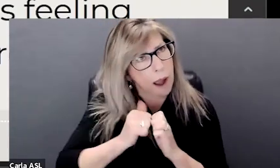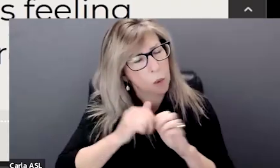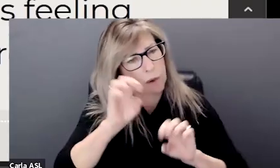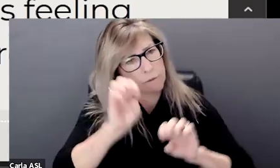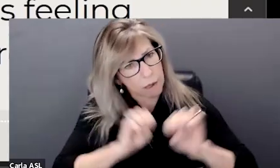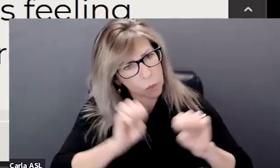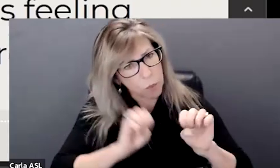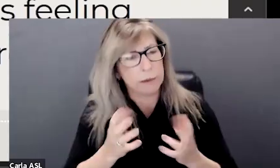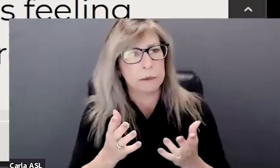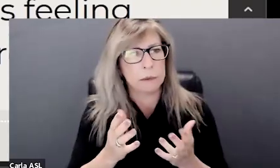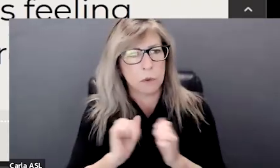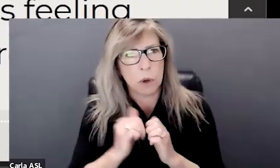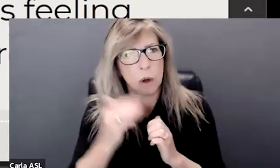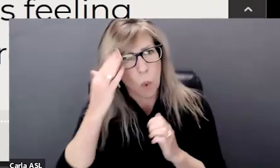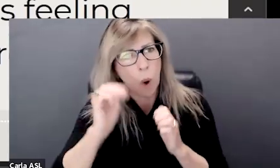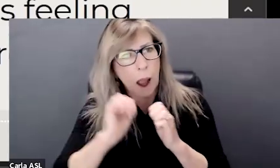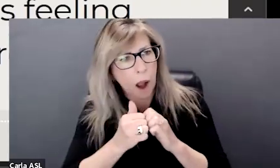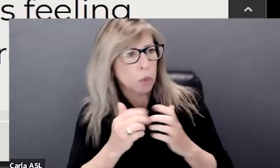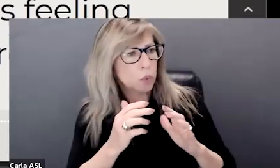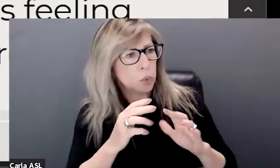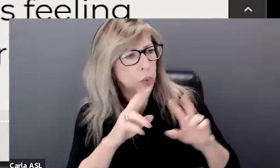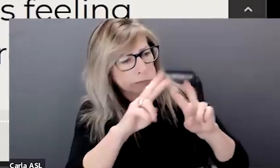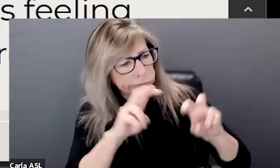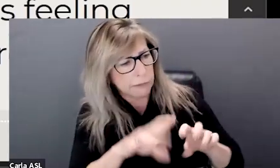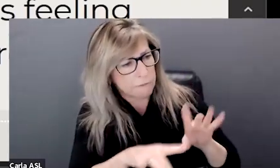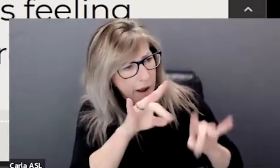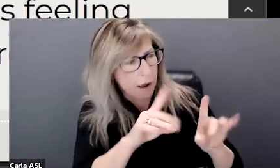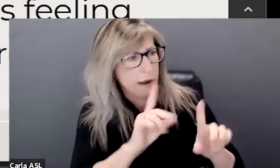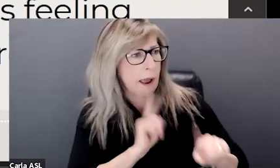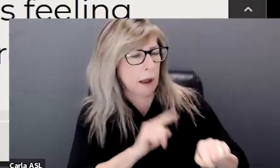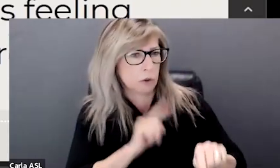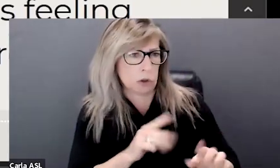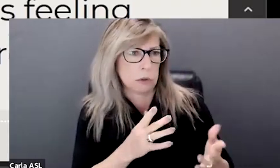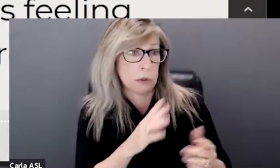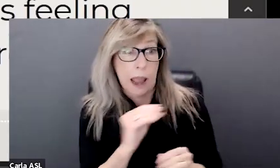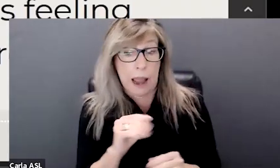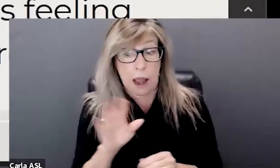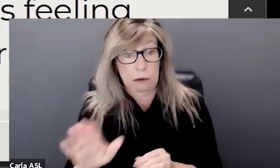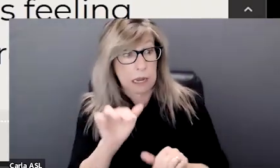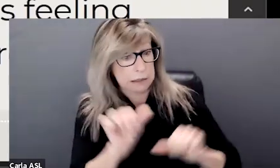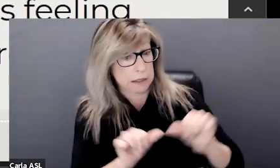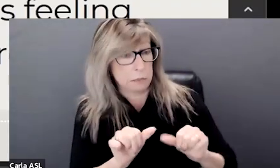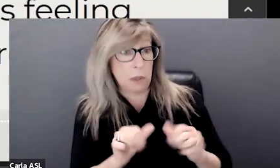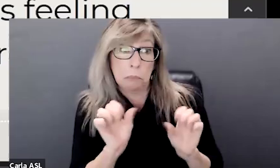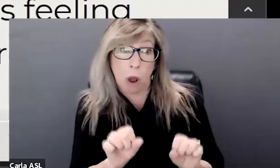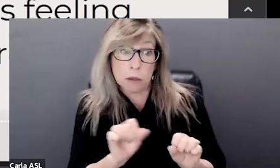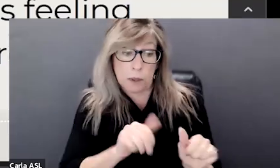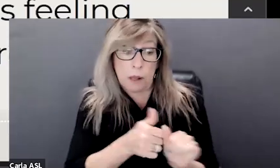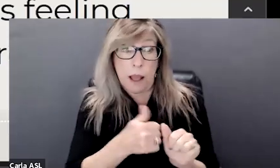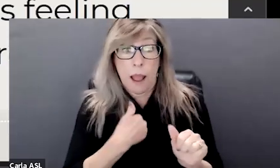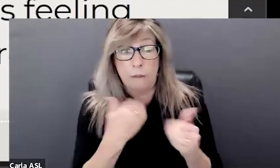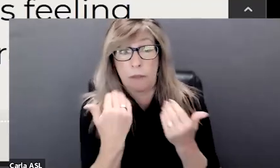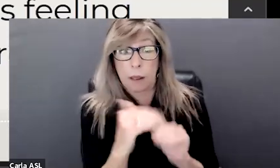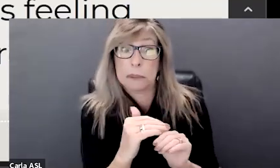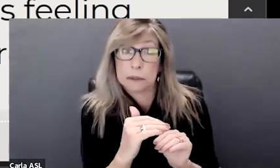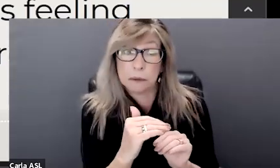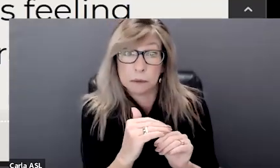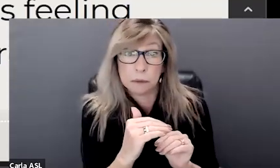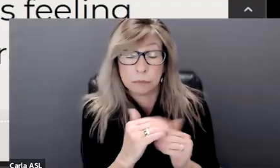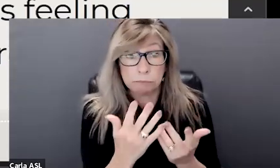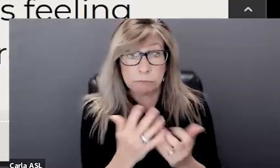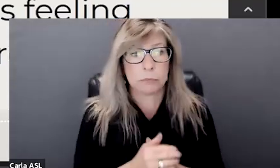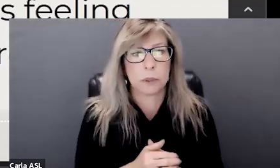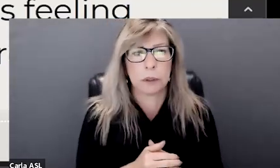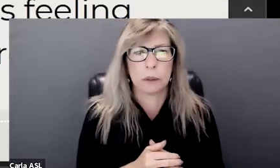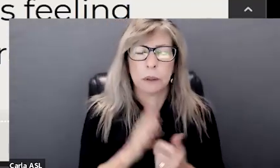the limits of sort of the validity and reliability of the assessments that they are using. We want them to measure the right things. We